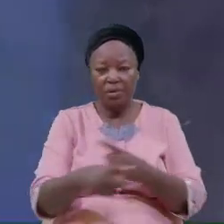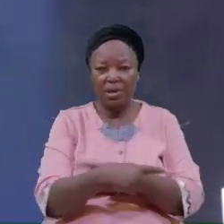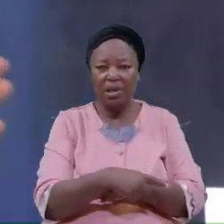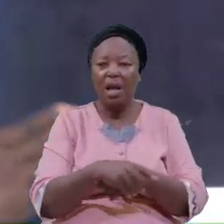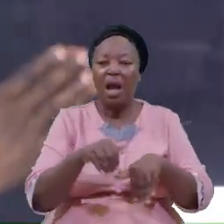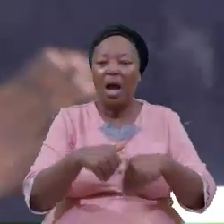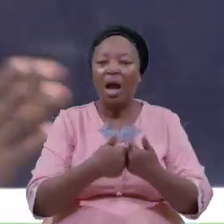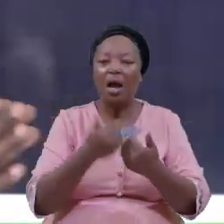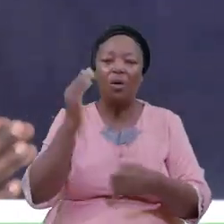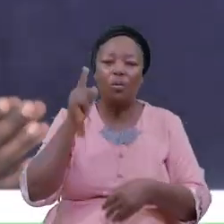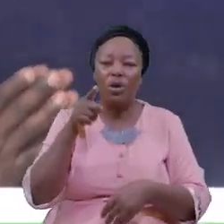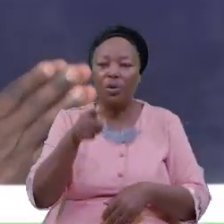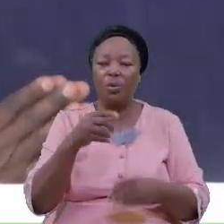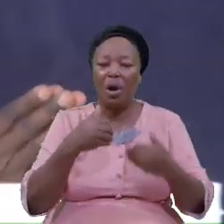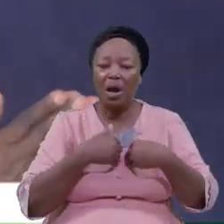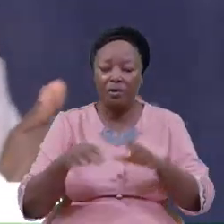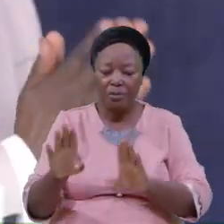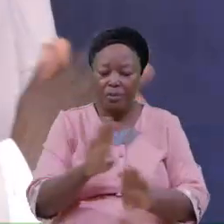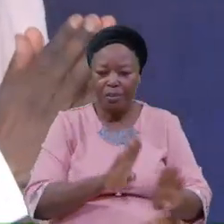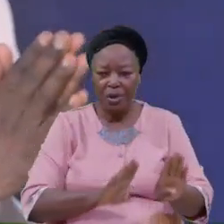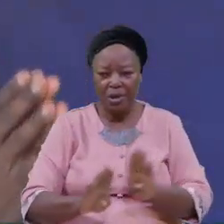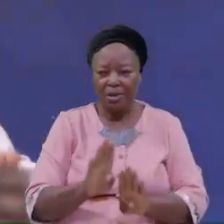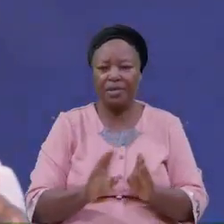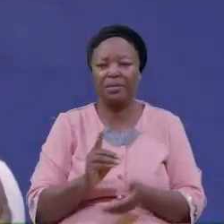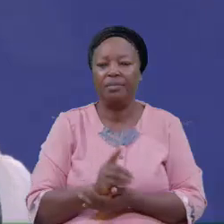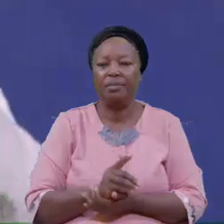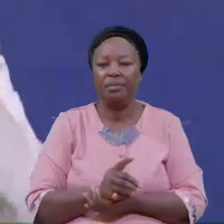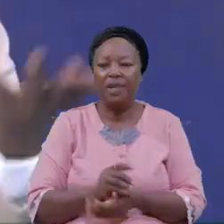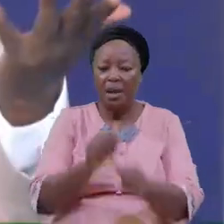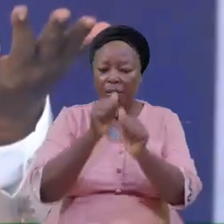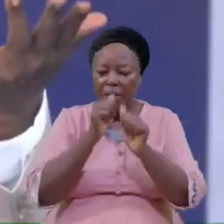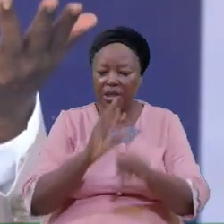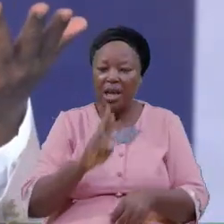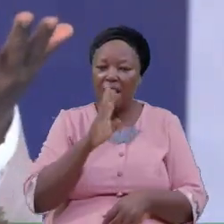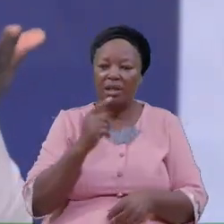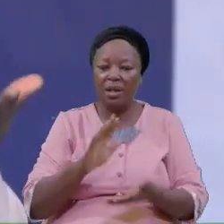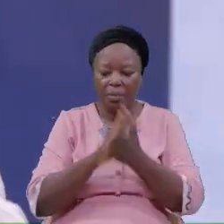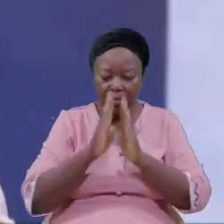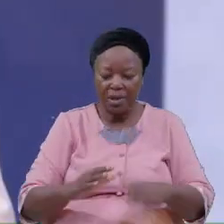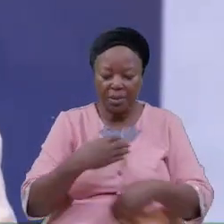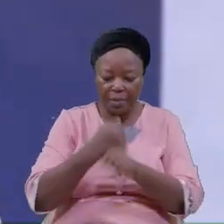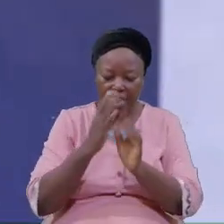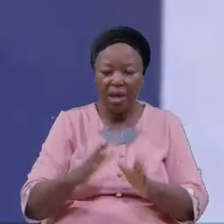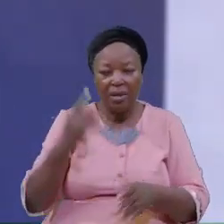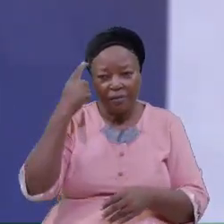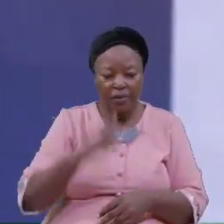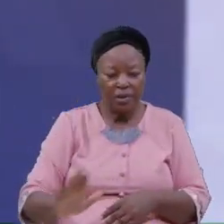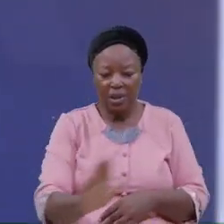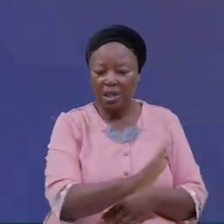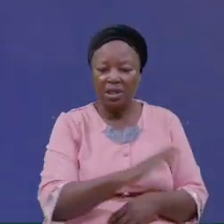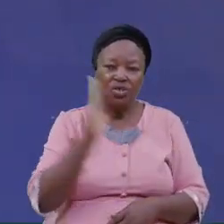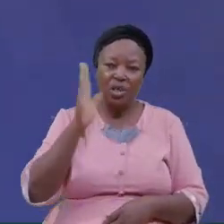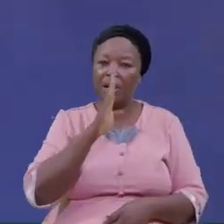Blessed are the peacemakers, for they shall be called the children